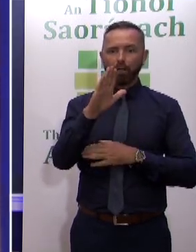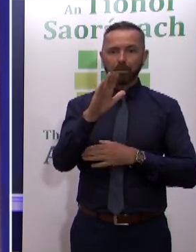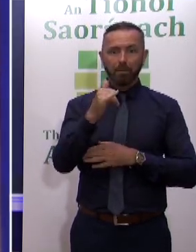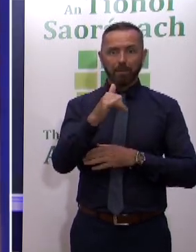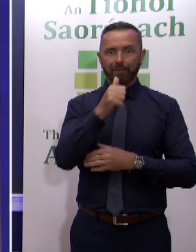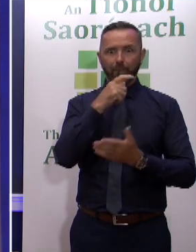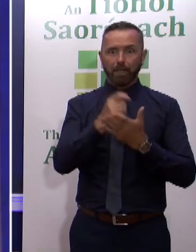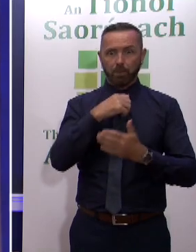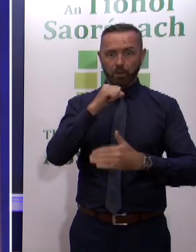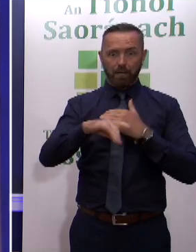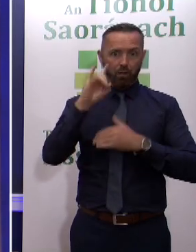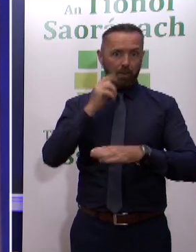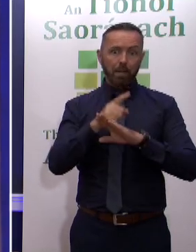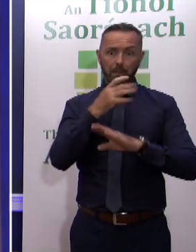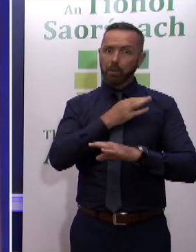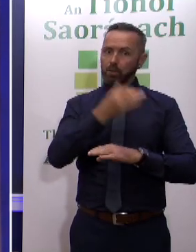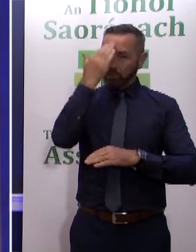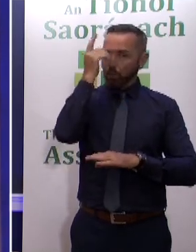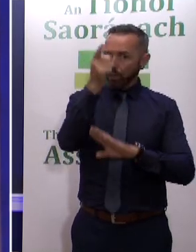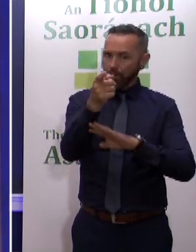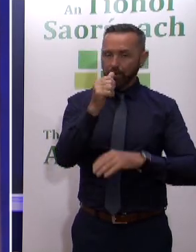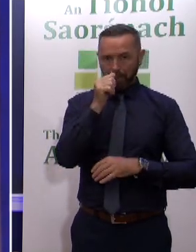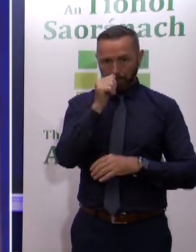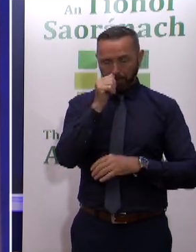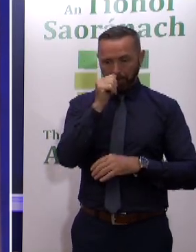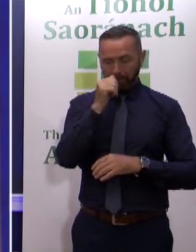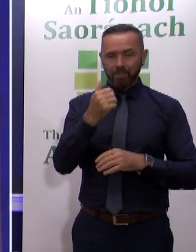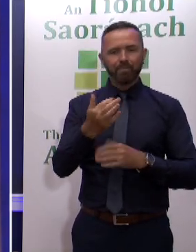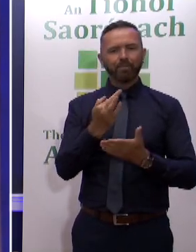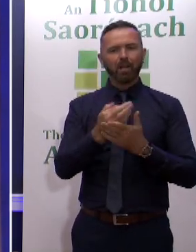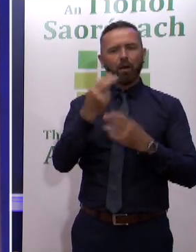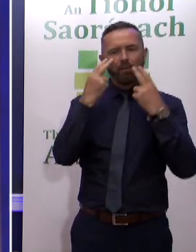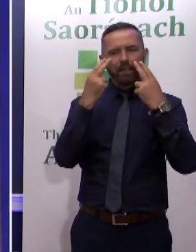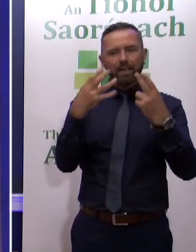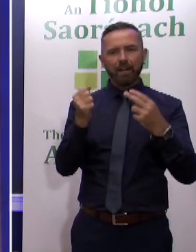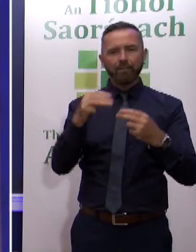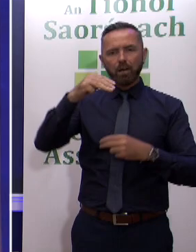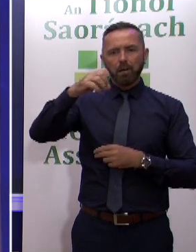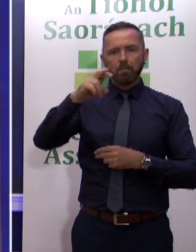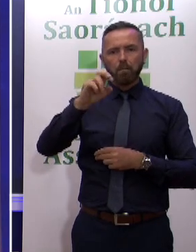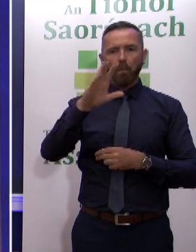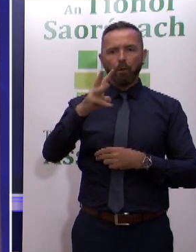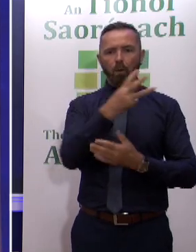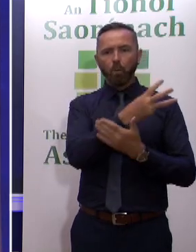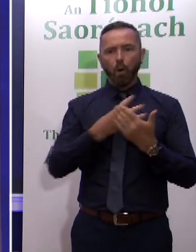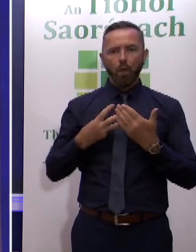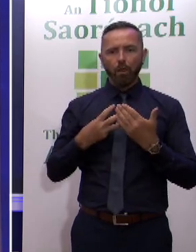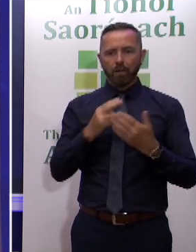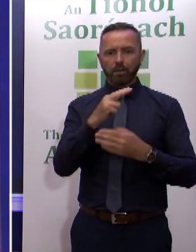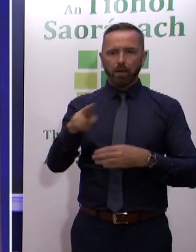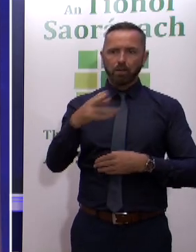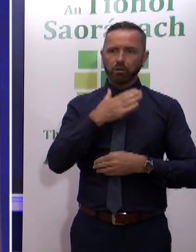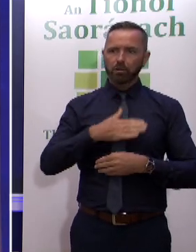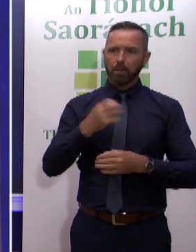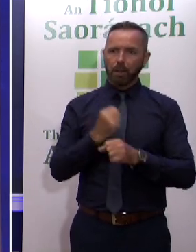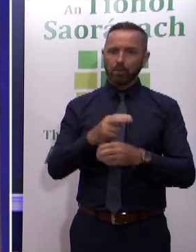existing. It's good to know that they're out there. And often nature has this sacred or this moral worth to us. It's not always about